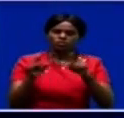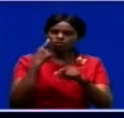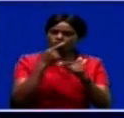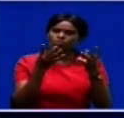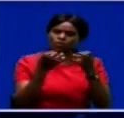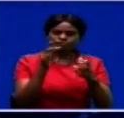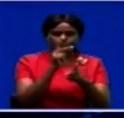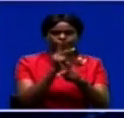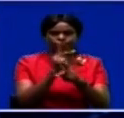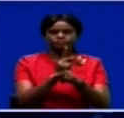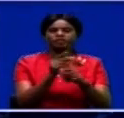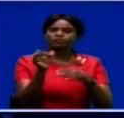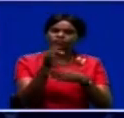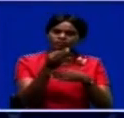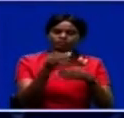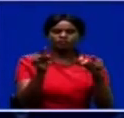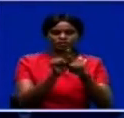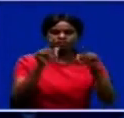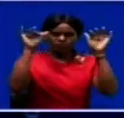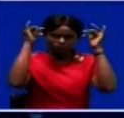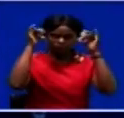into livestock and fisheries.